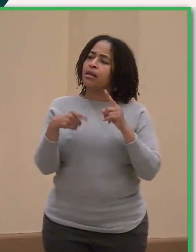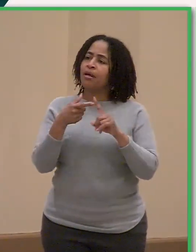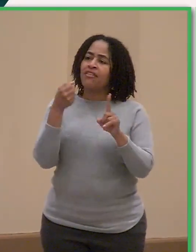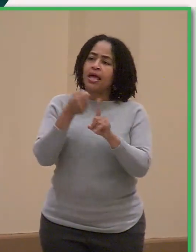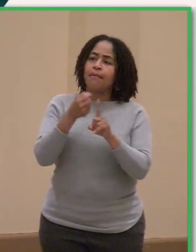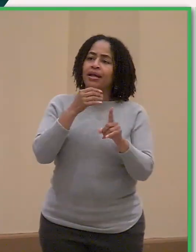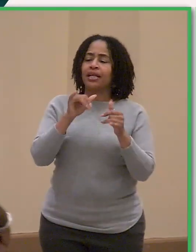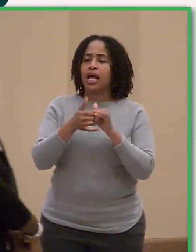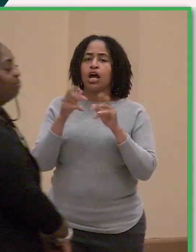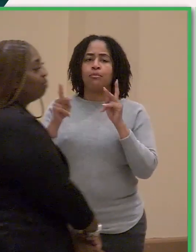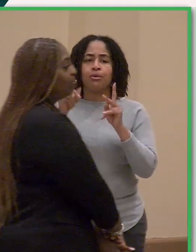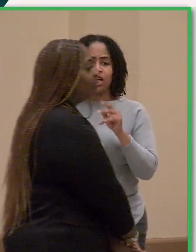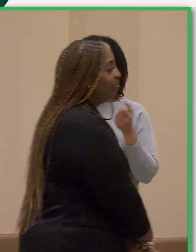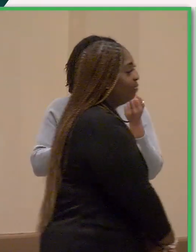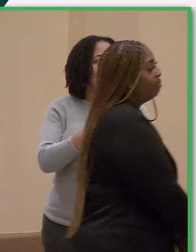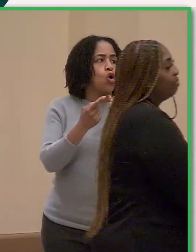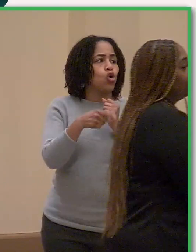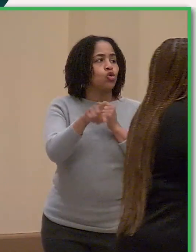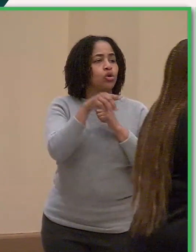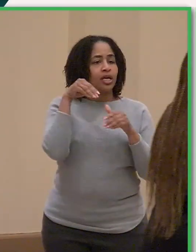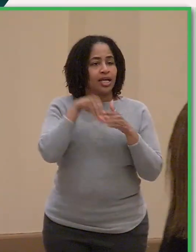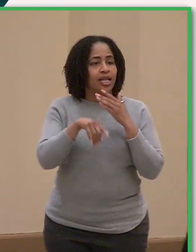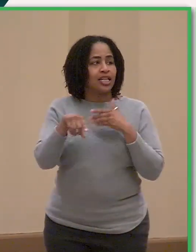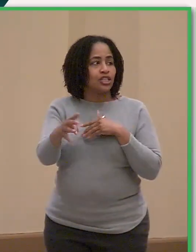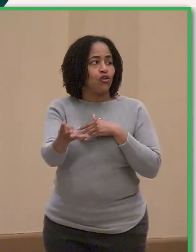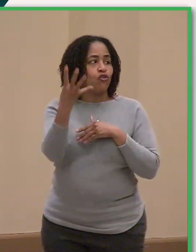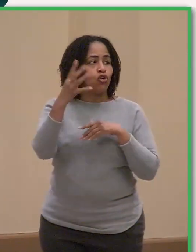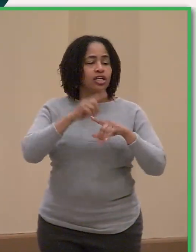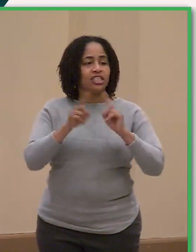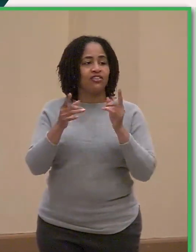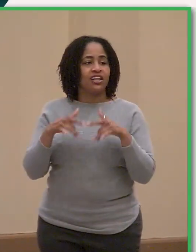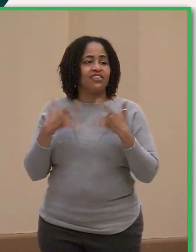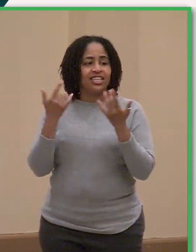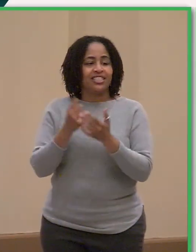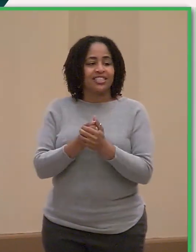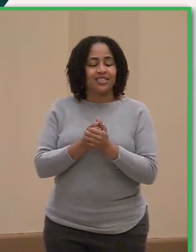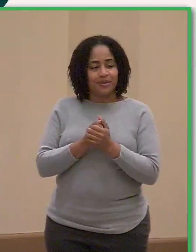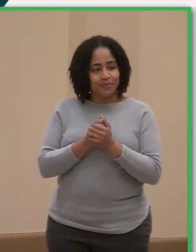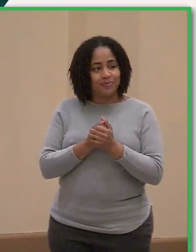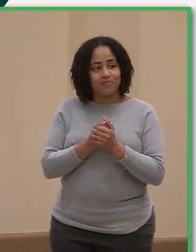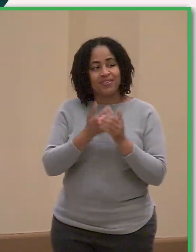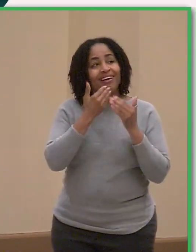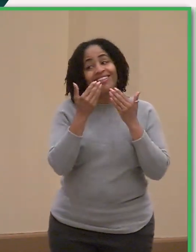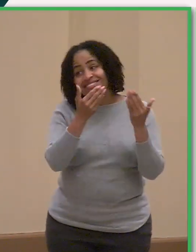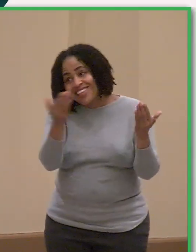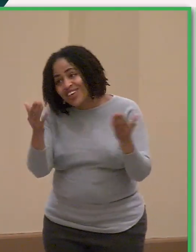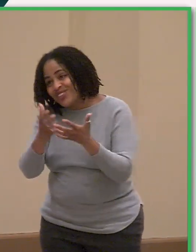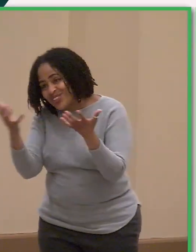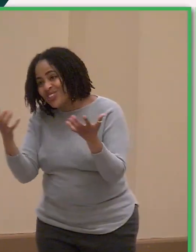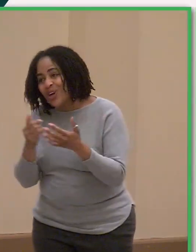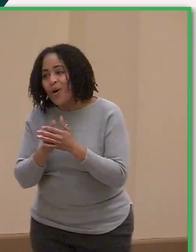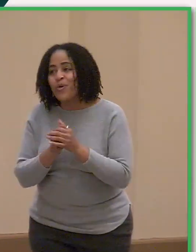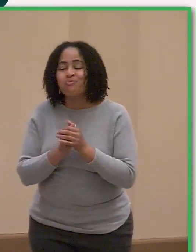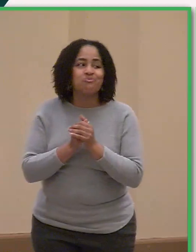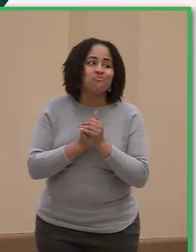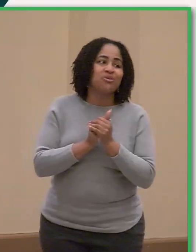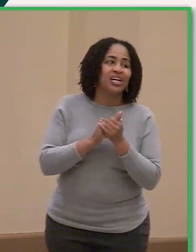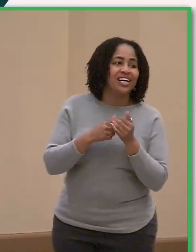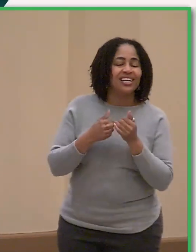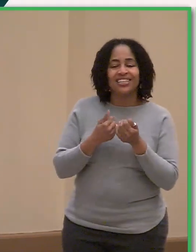as well as how folks can support you in these 4 upcoming events. Thank you all so much. I'm always nervous when